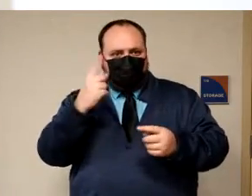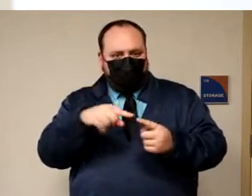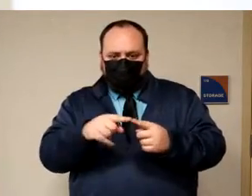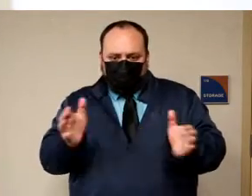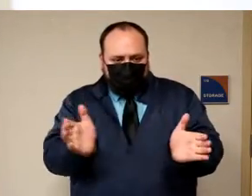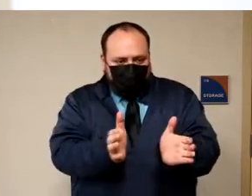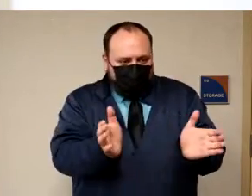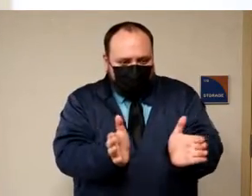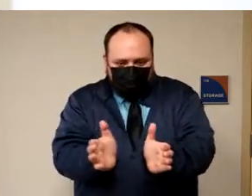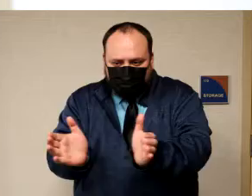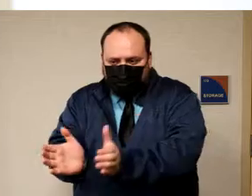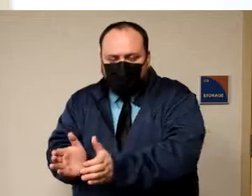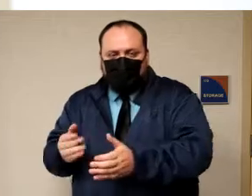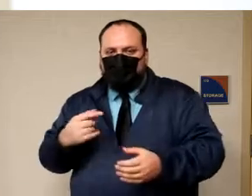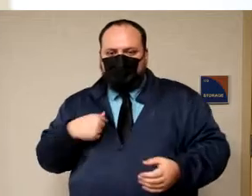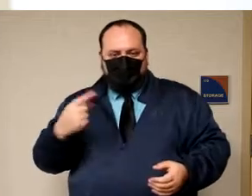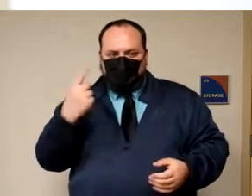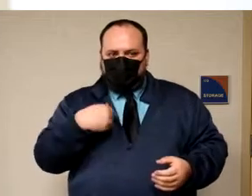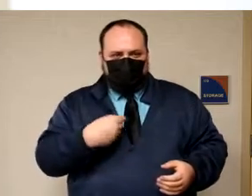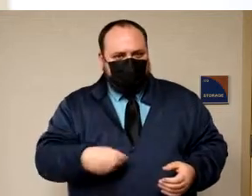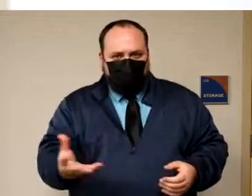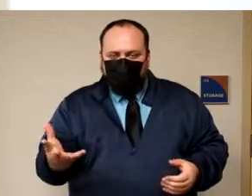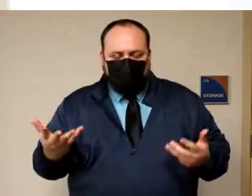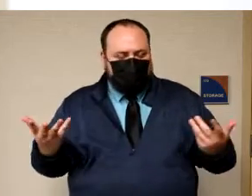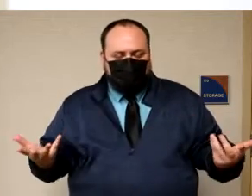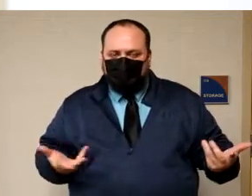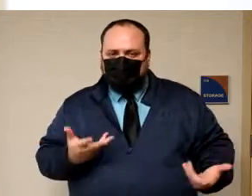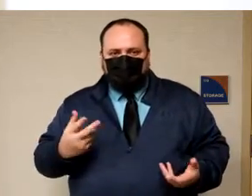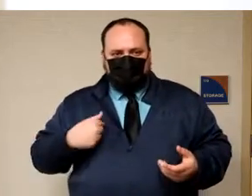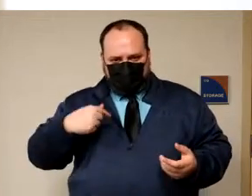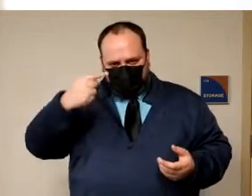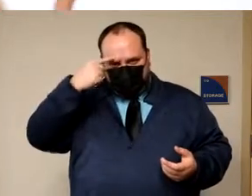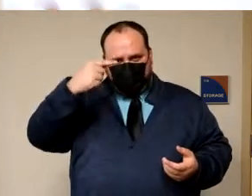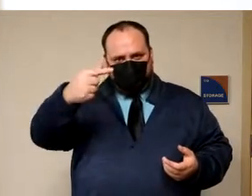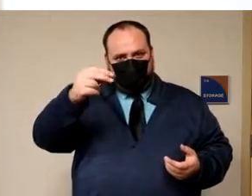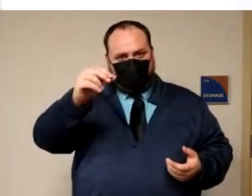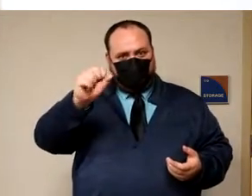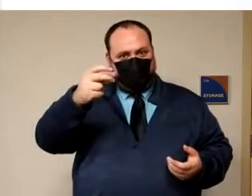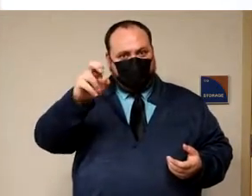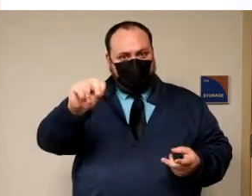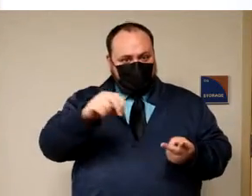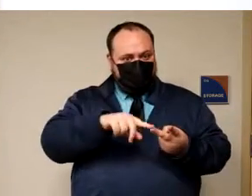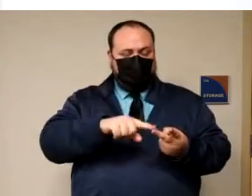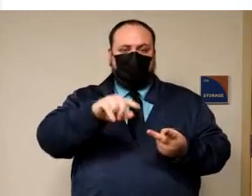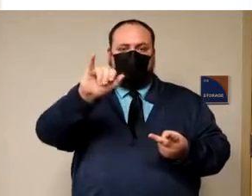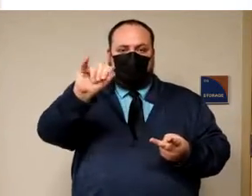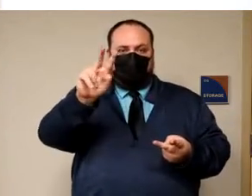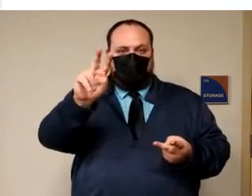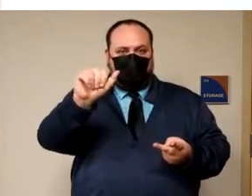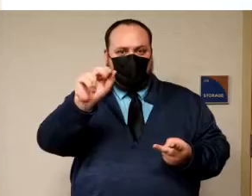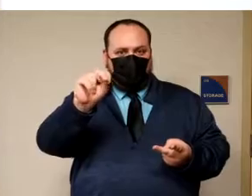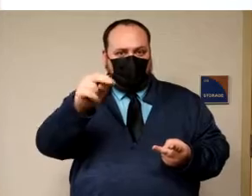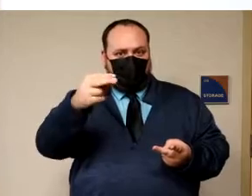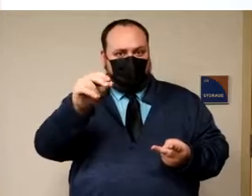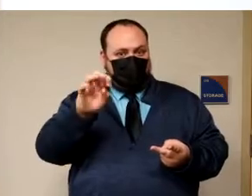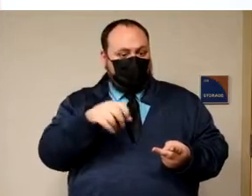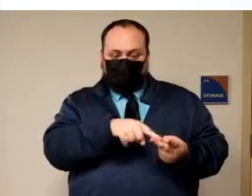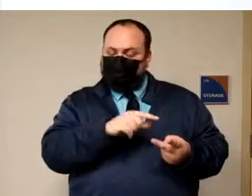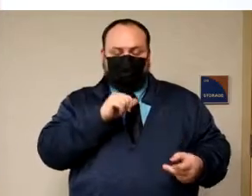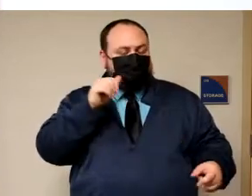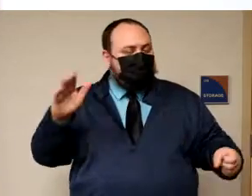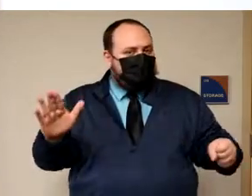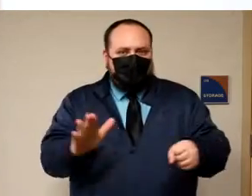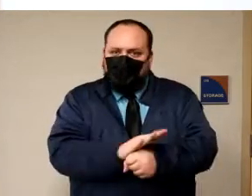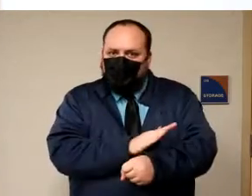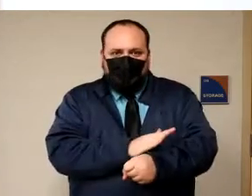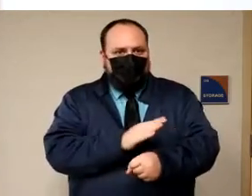we only have a couple, I think Goshen and I think Ivanhoe didn't even fill up a whole district. For all of them, we have to cut into